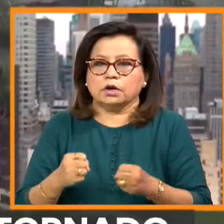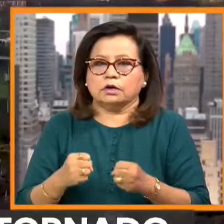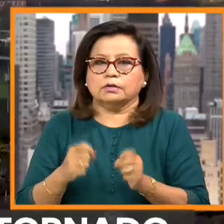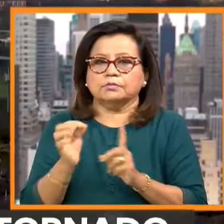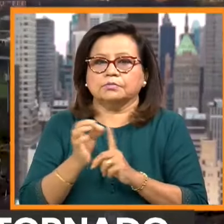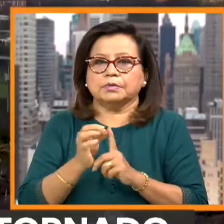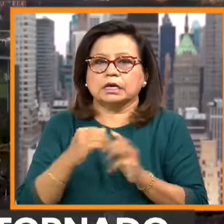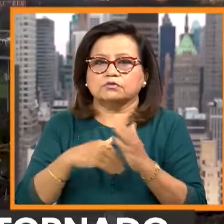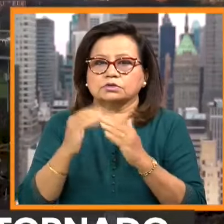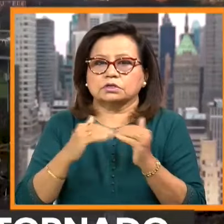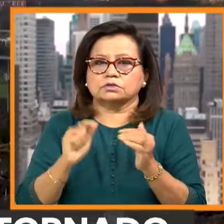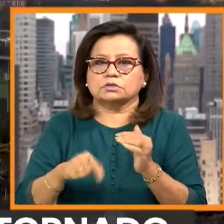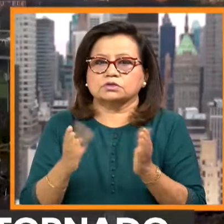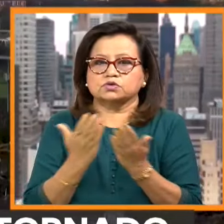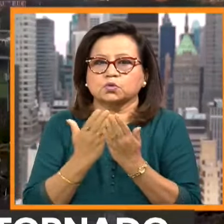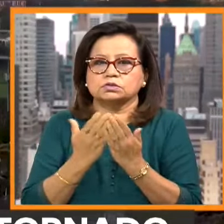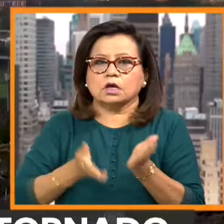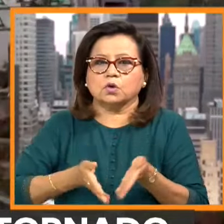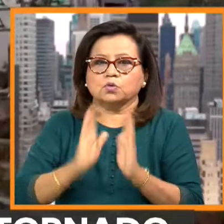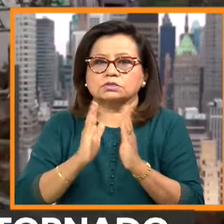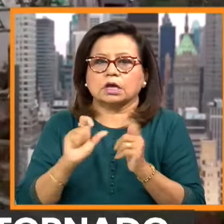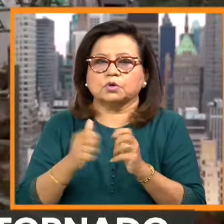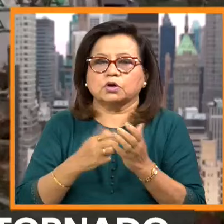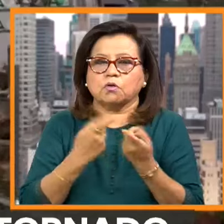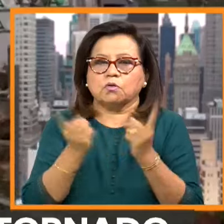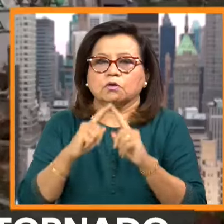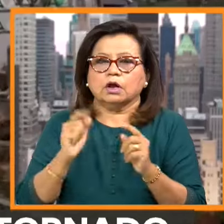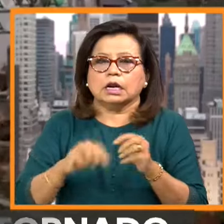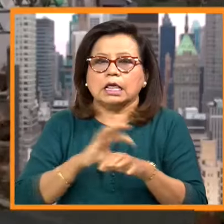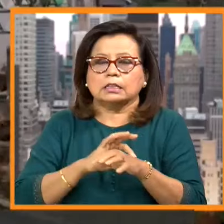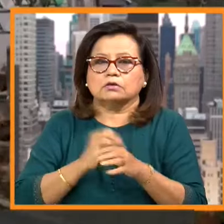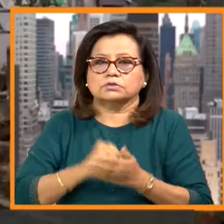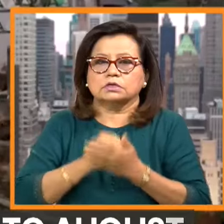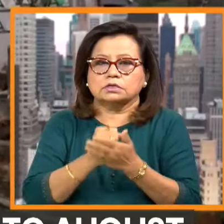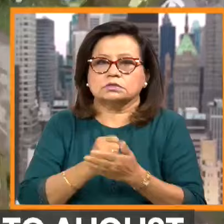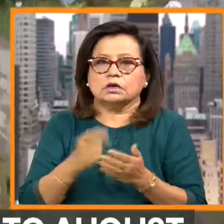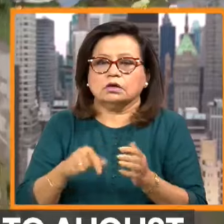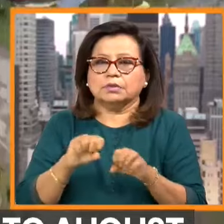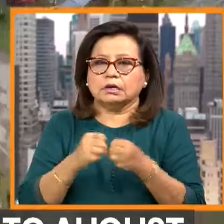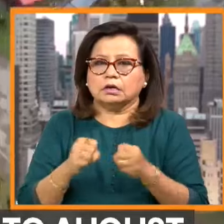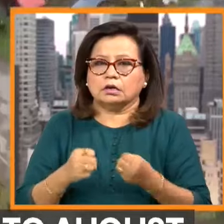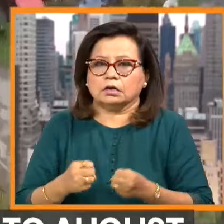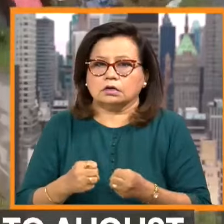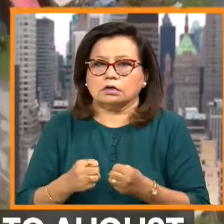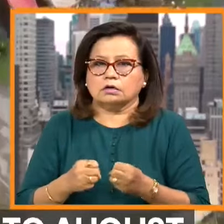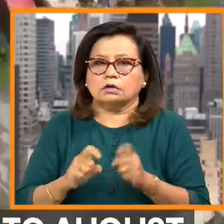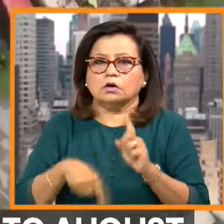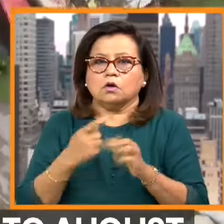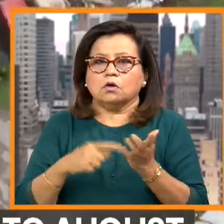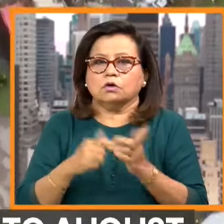destroyed. Public infrastructure such as schools, roads, community halls and healthcare facilities have also been